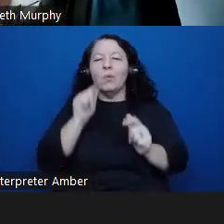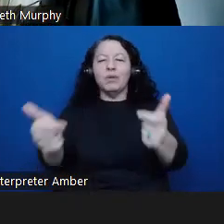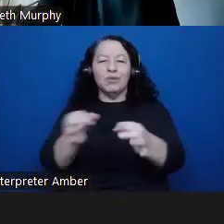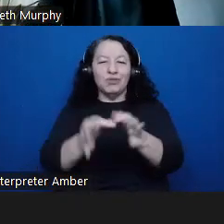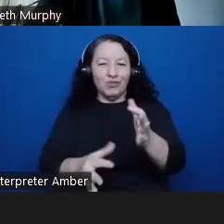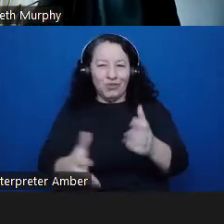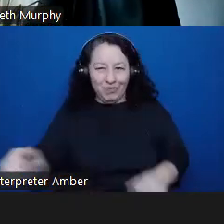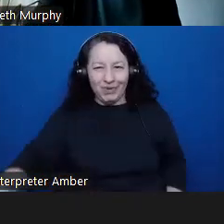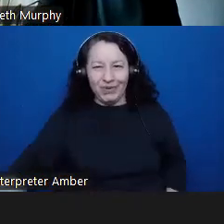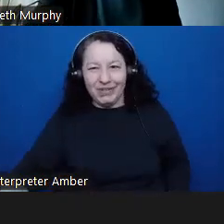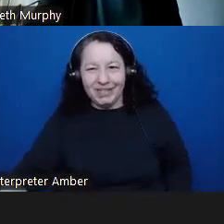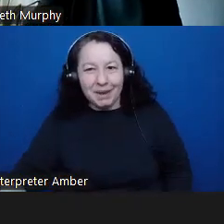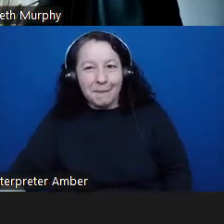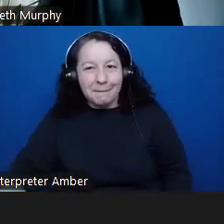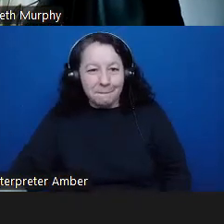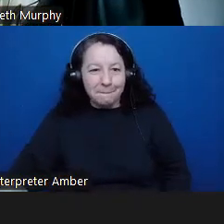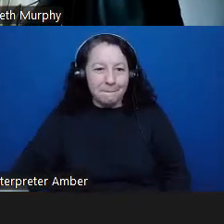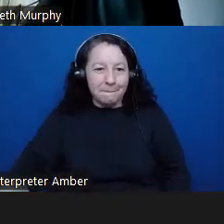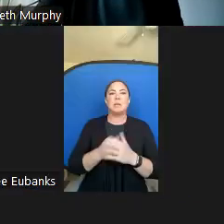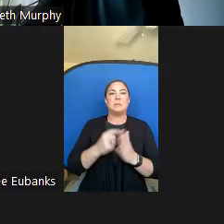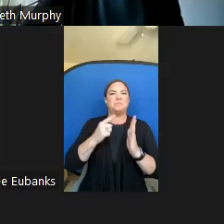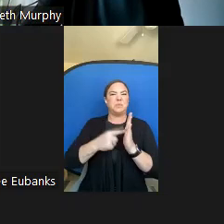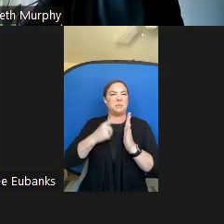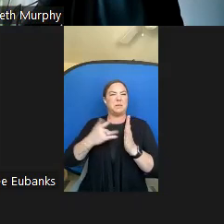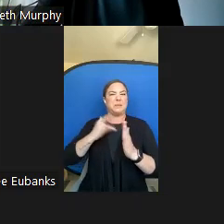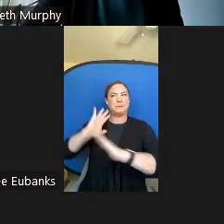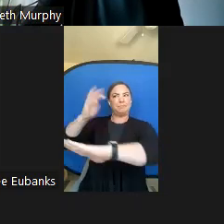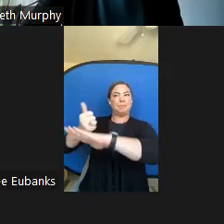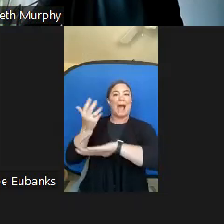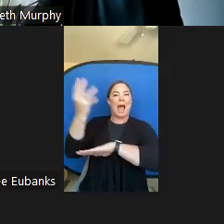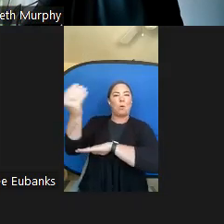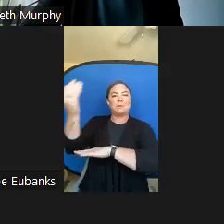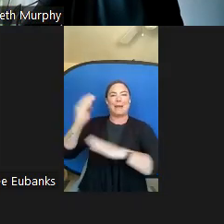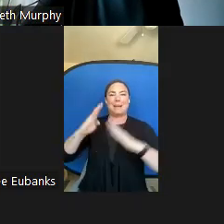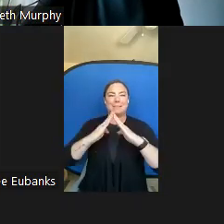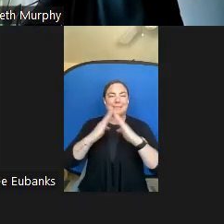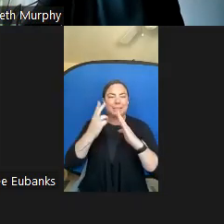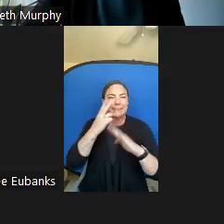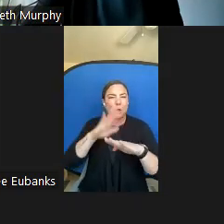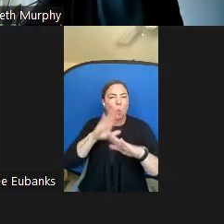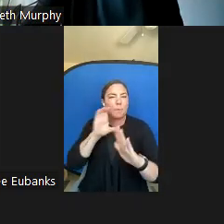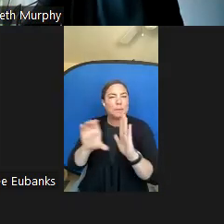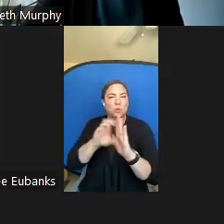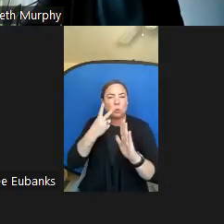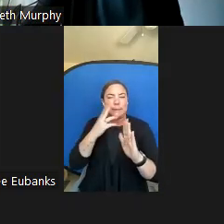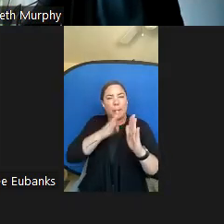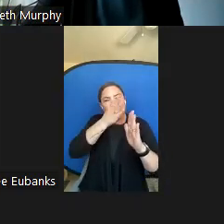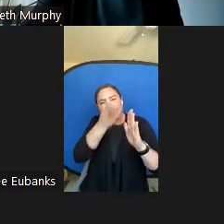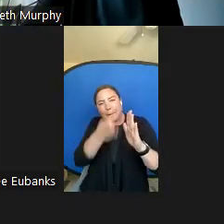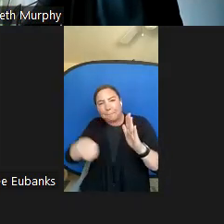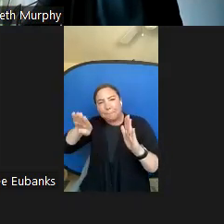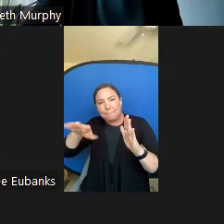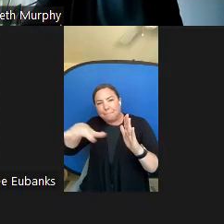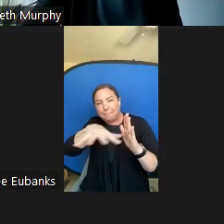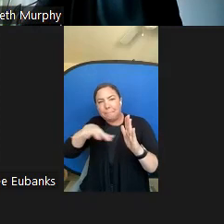both outside and out of sight of the city. So here, if you look, there's a slight depression here. This is the area where